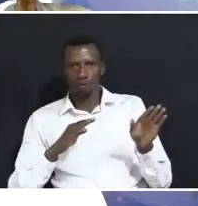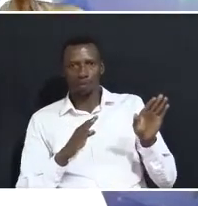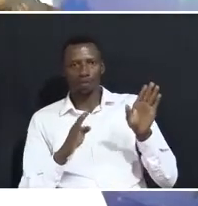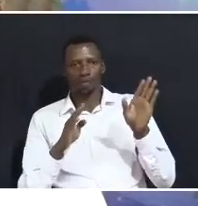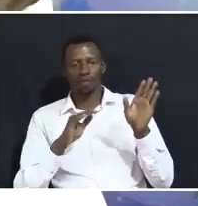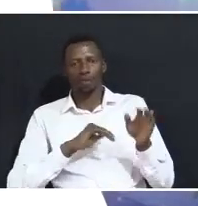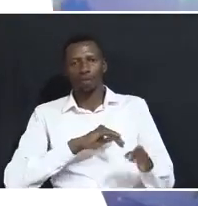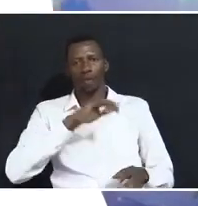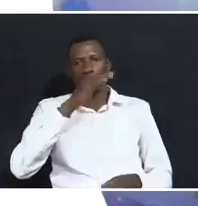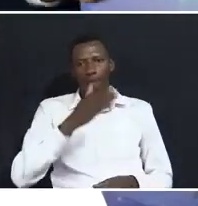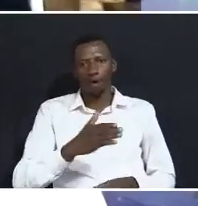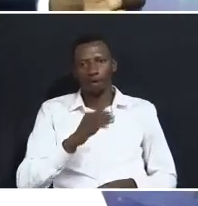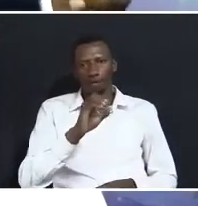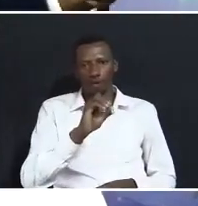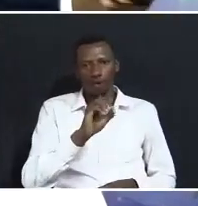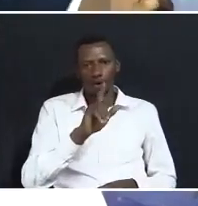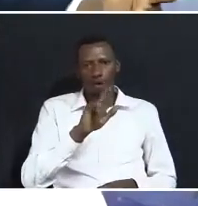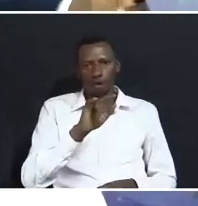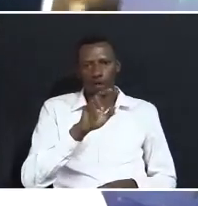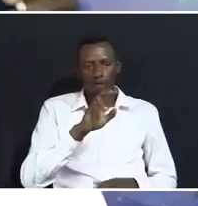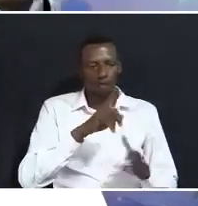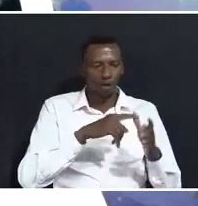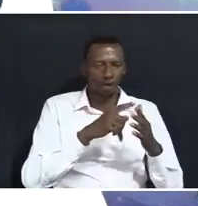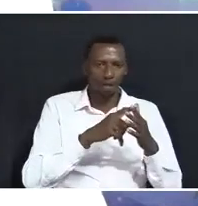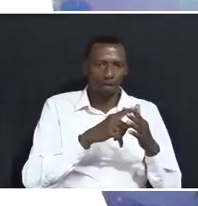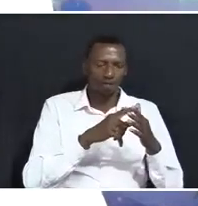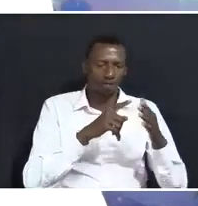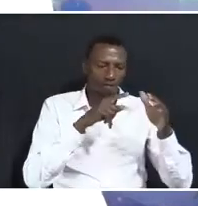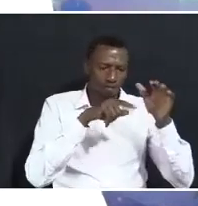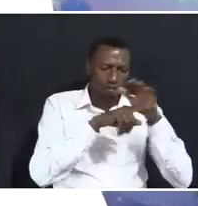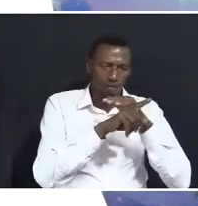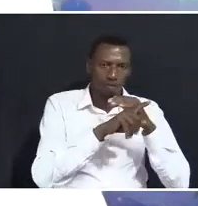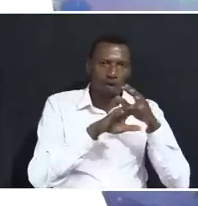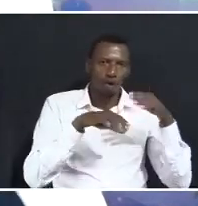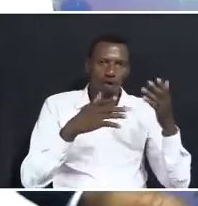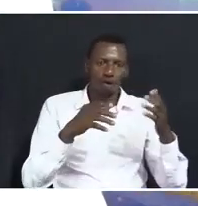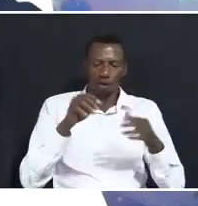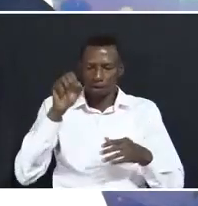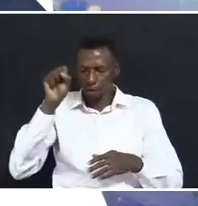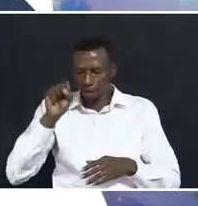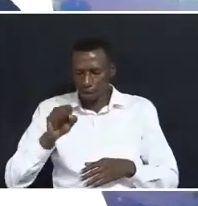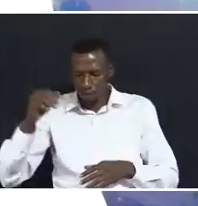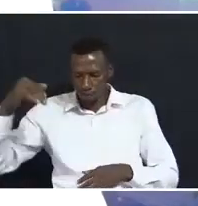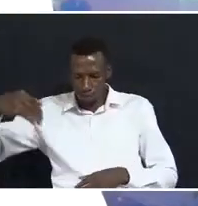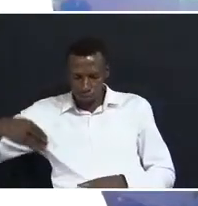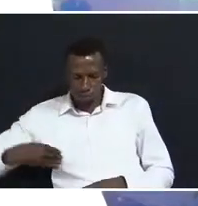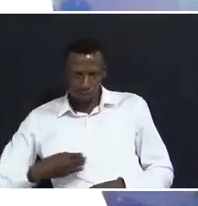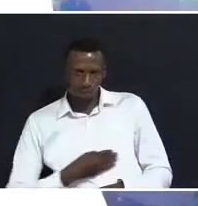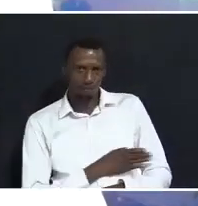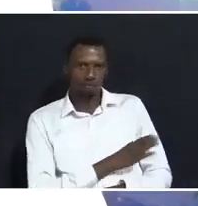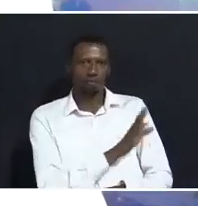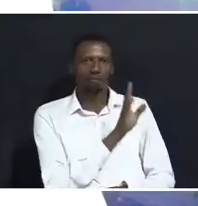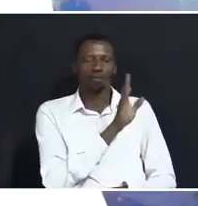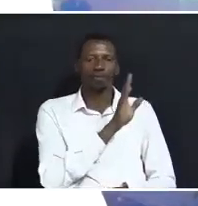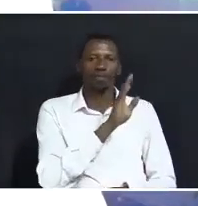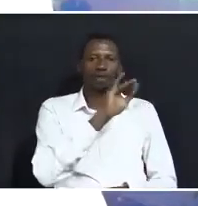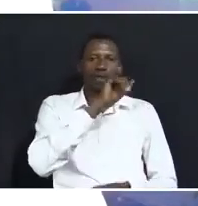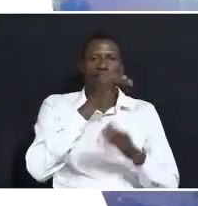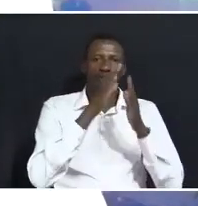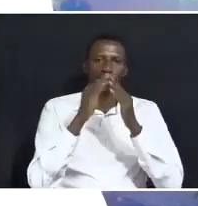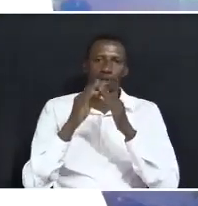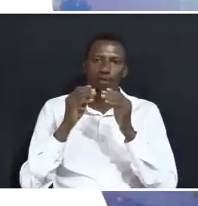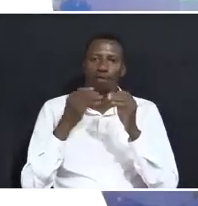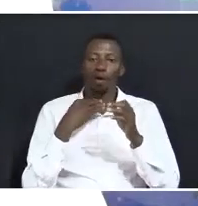Olives to the west to come to Jerusalem, or you will go southwards and come to Jerusalem. If you didn't